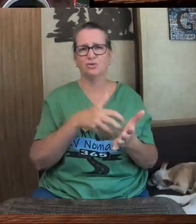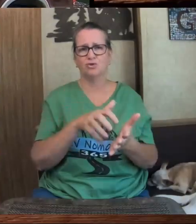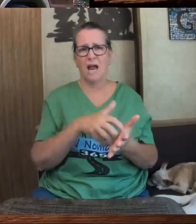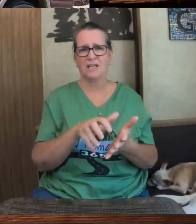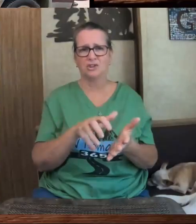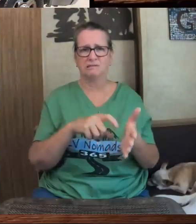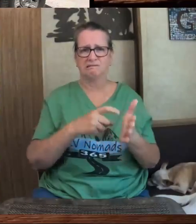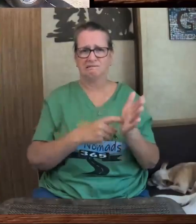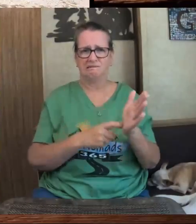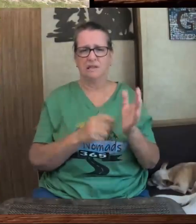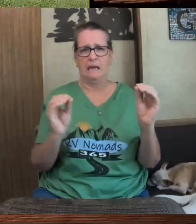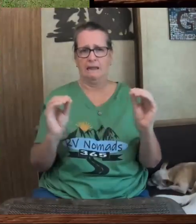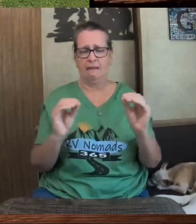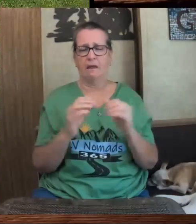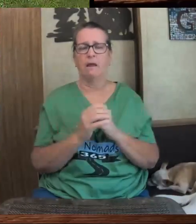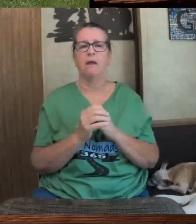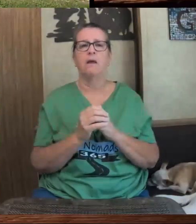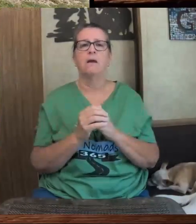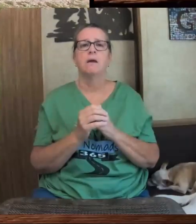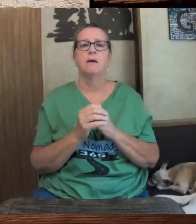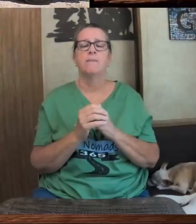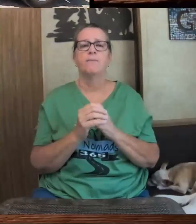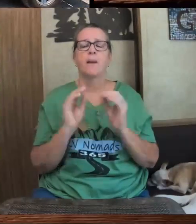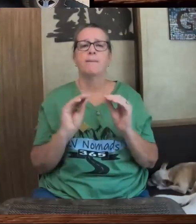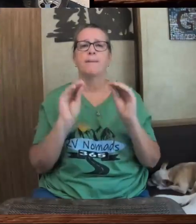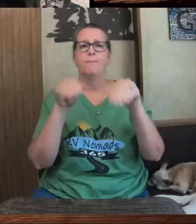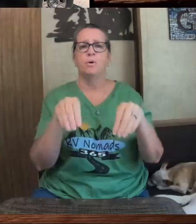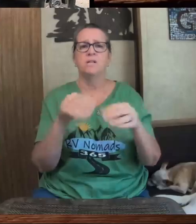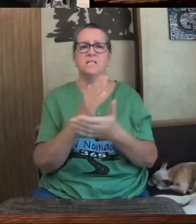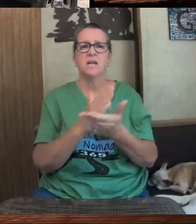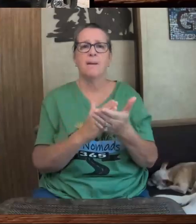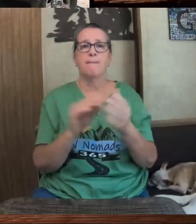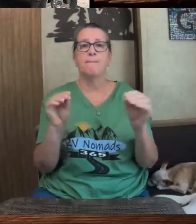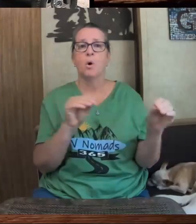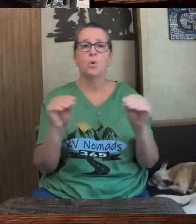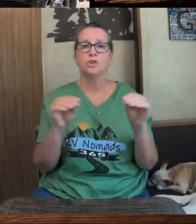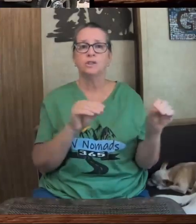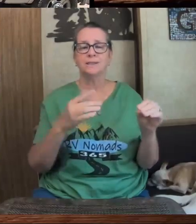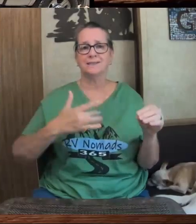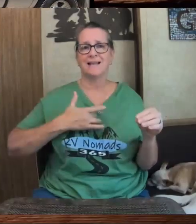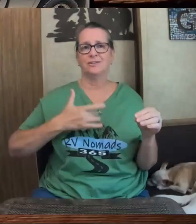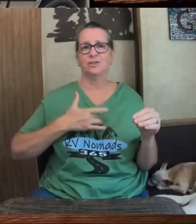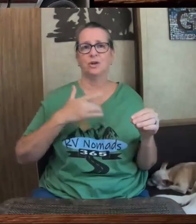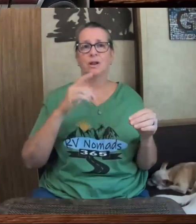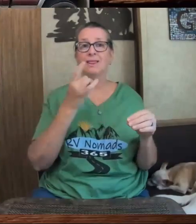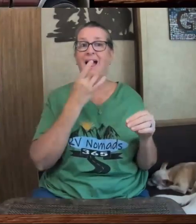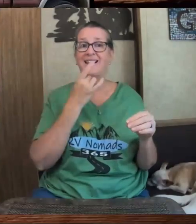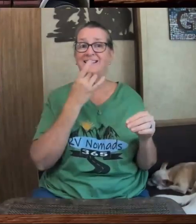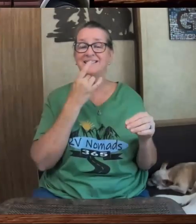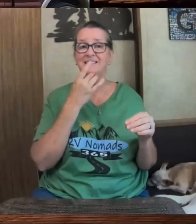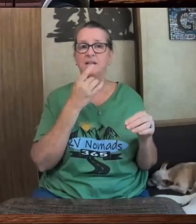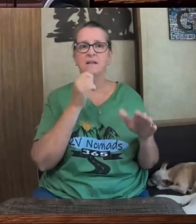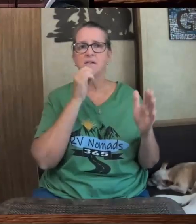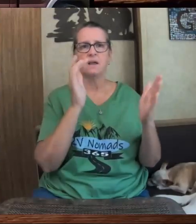everything. Okay, then we're going to put in some motion sensor tap lights. We're not going to